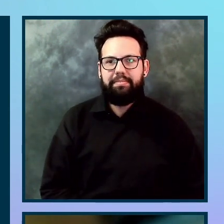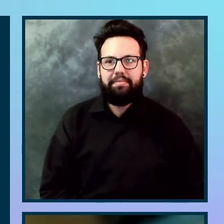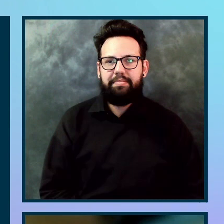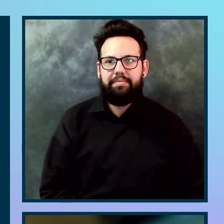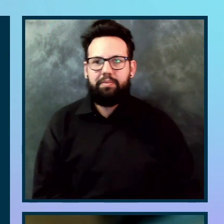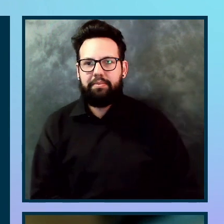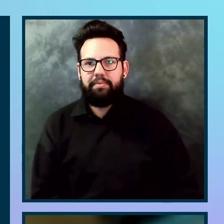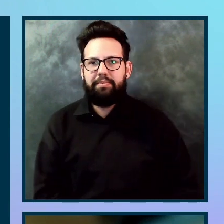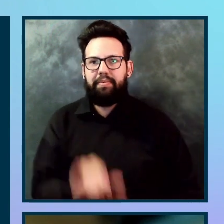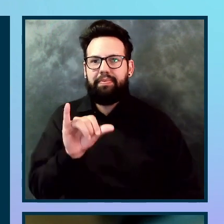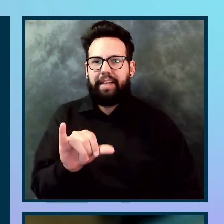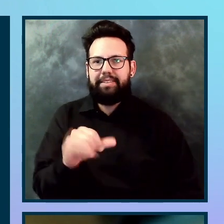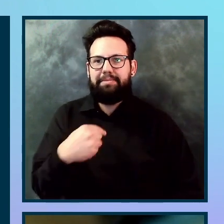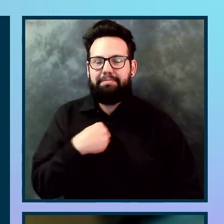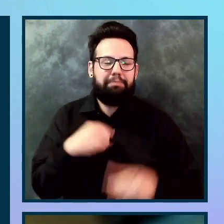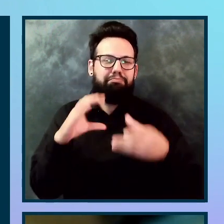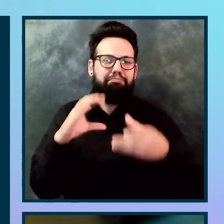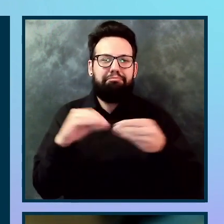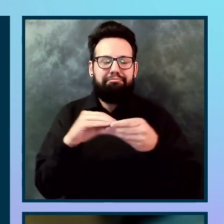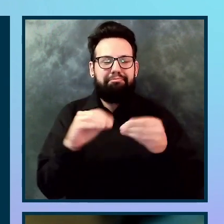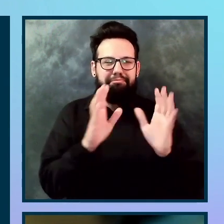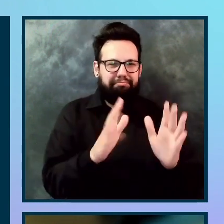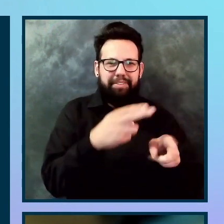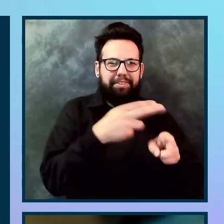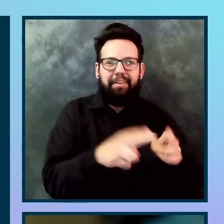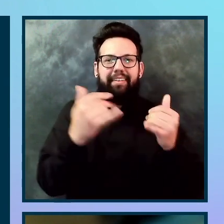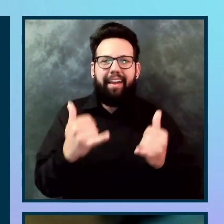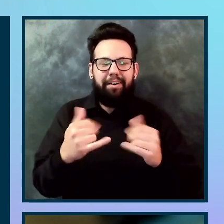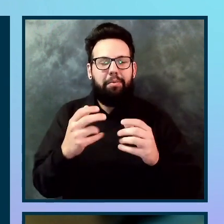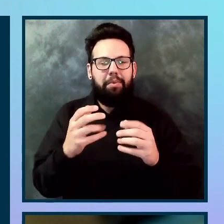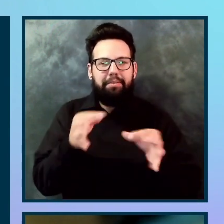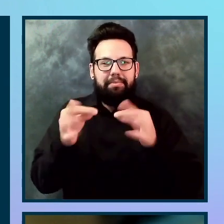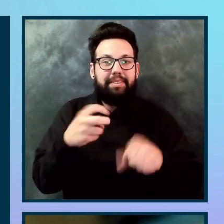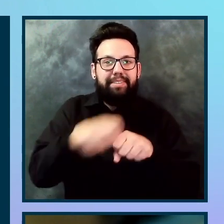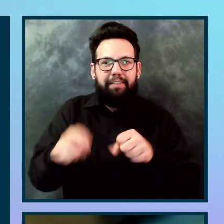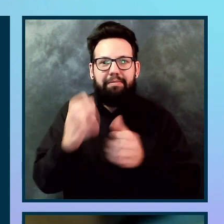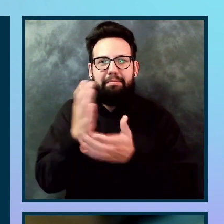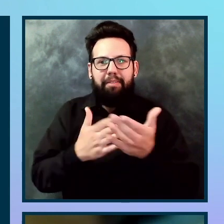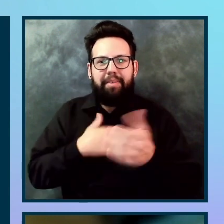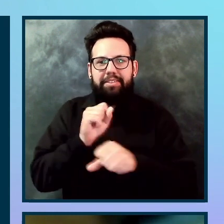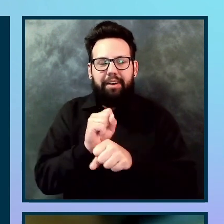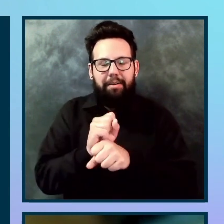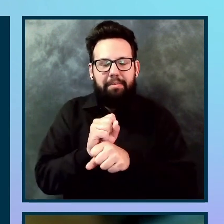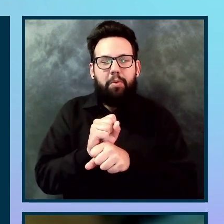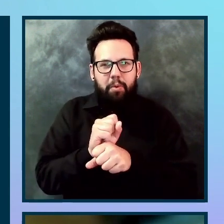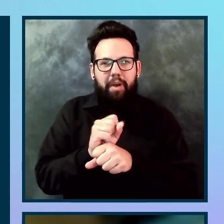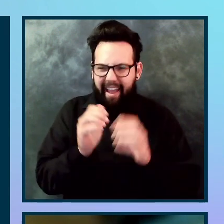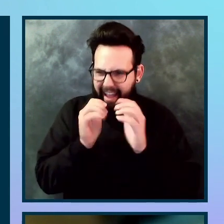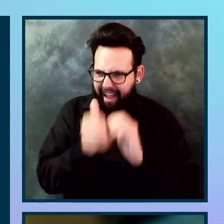nutshell. Let's go into the harder part of my job, which is trying to make AR and VR